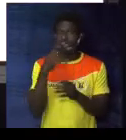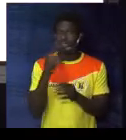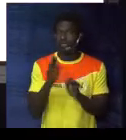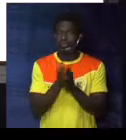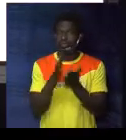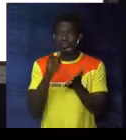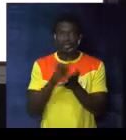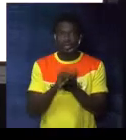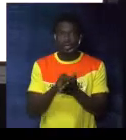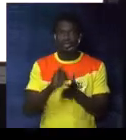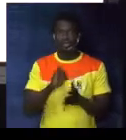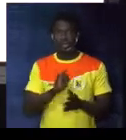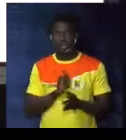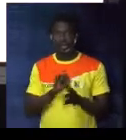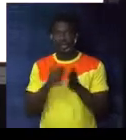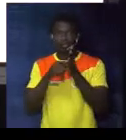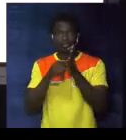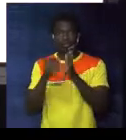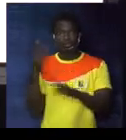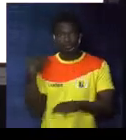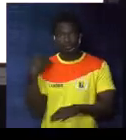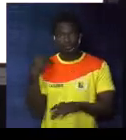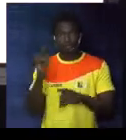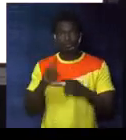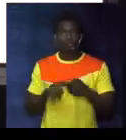the book that I showed to you.